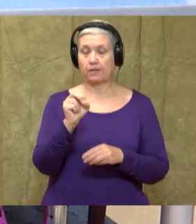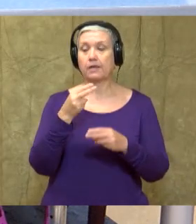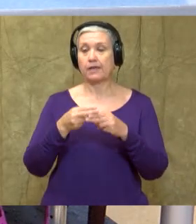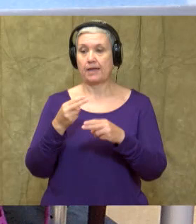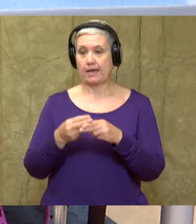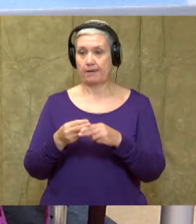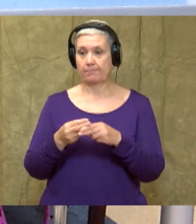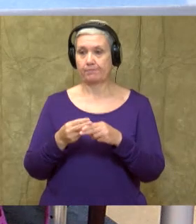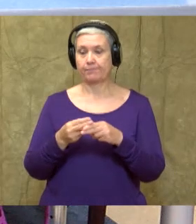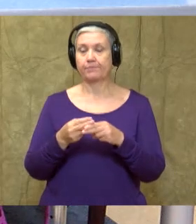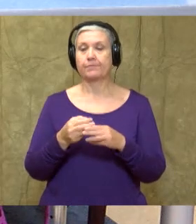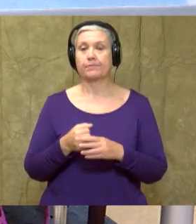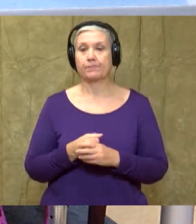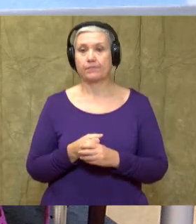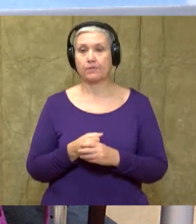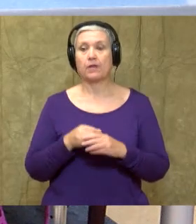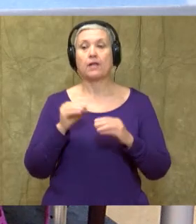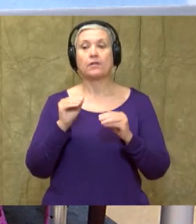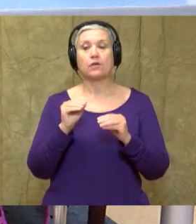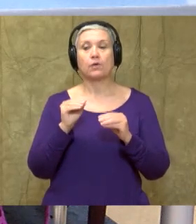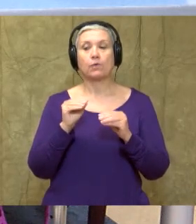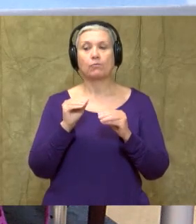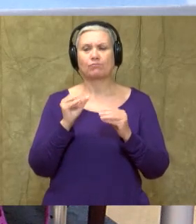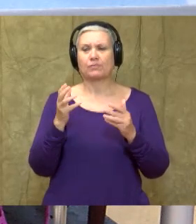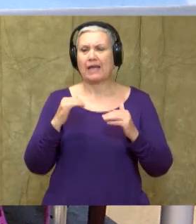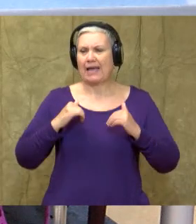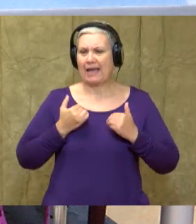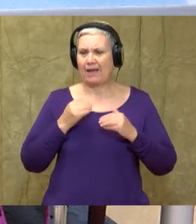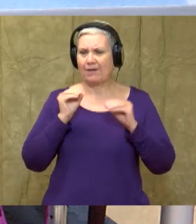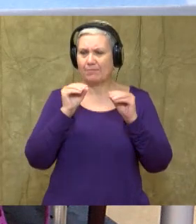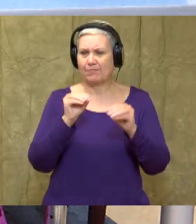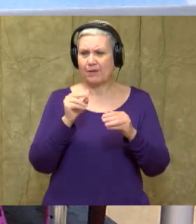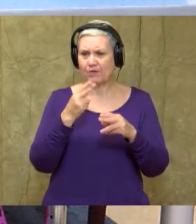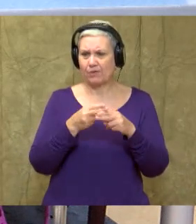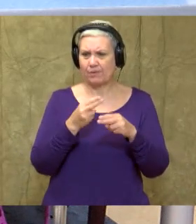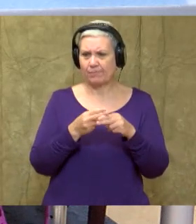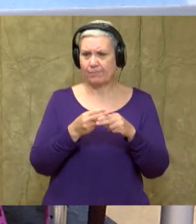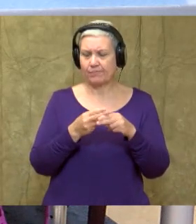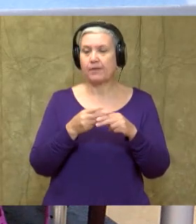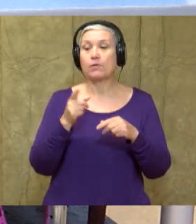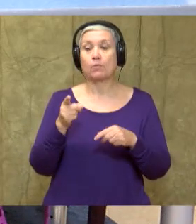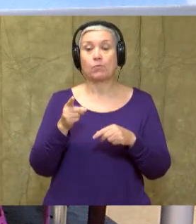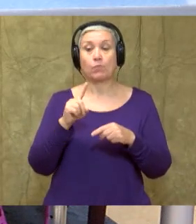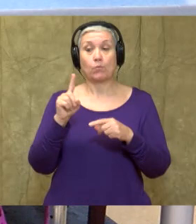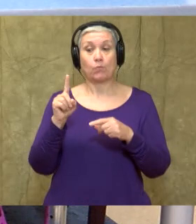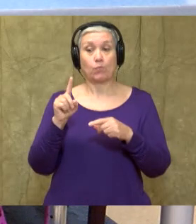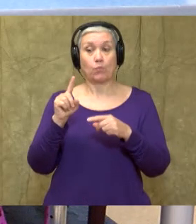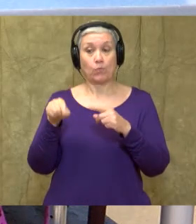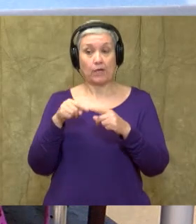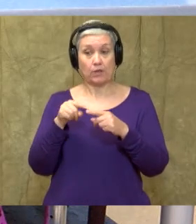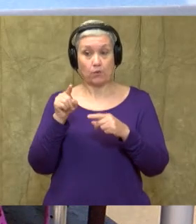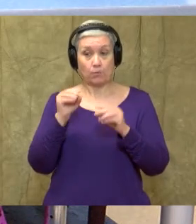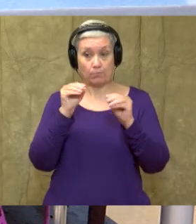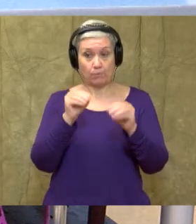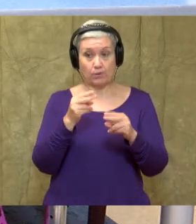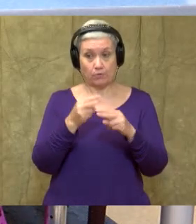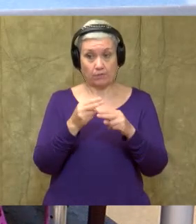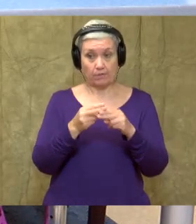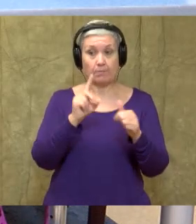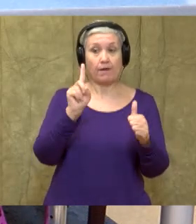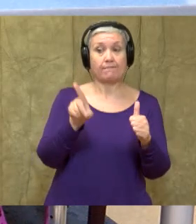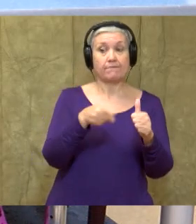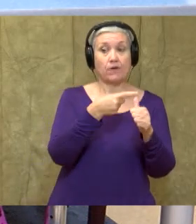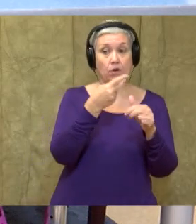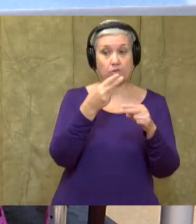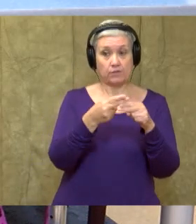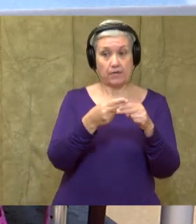haven't gone in yet, but to enter your name, we would like for you, where it says name, make sure you enter your first